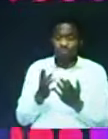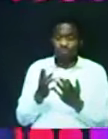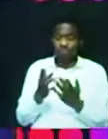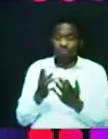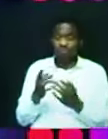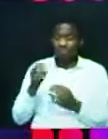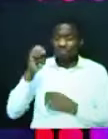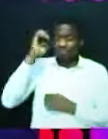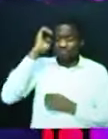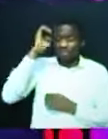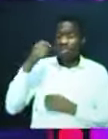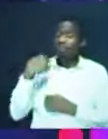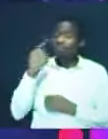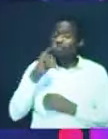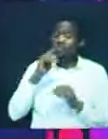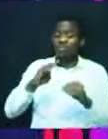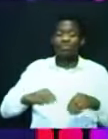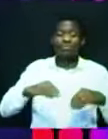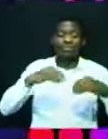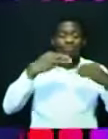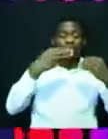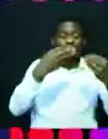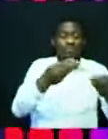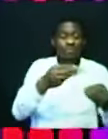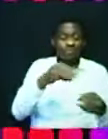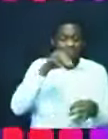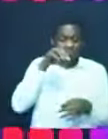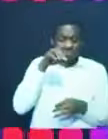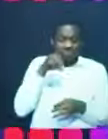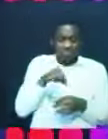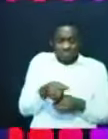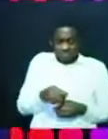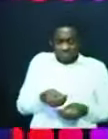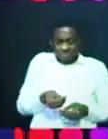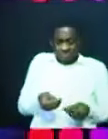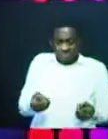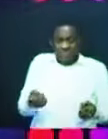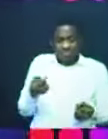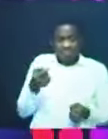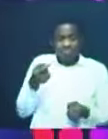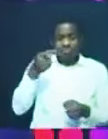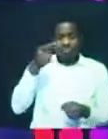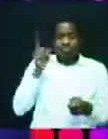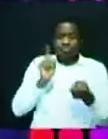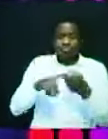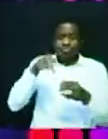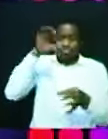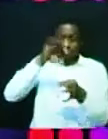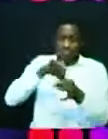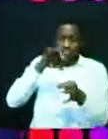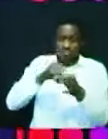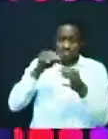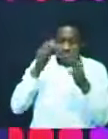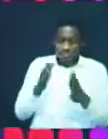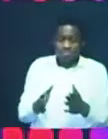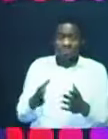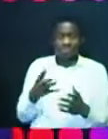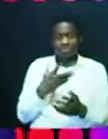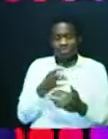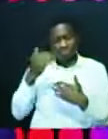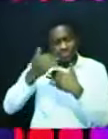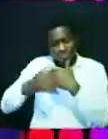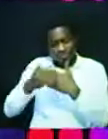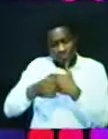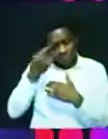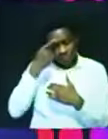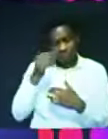supplies seed to the sower and bread for food will also supply and increase your store of